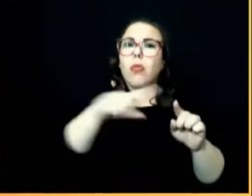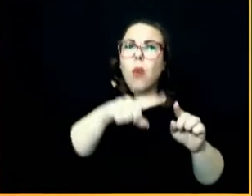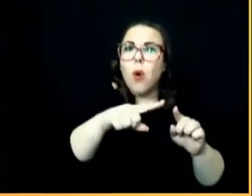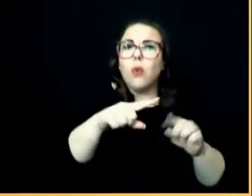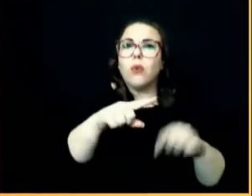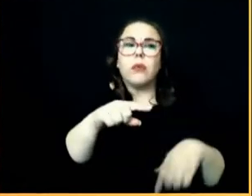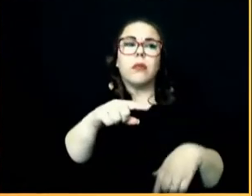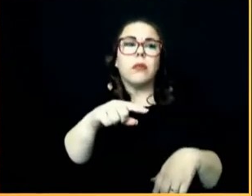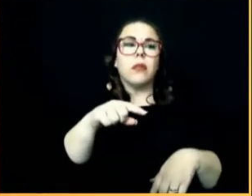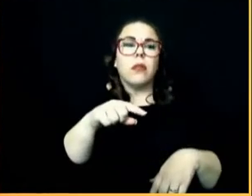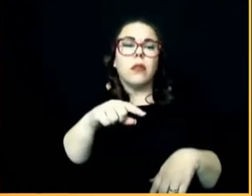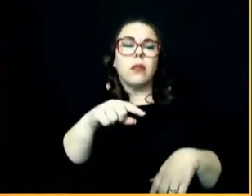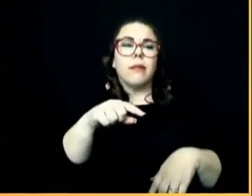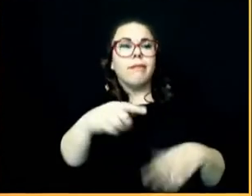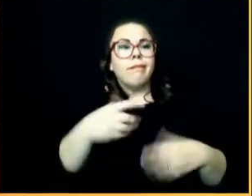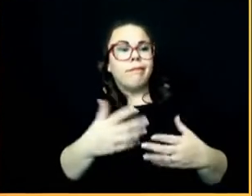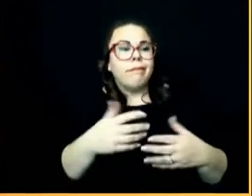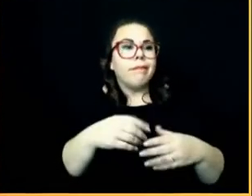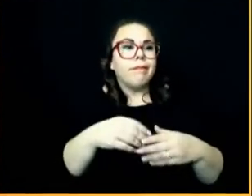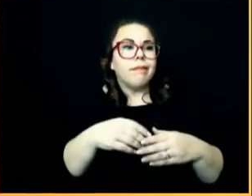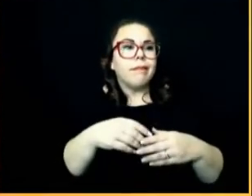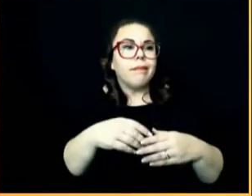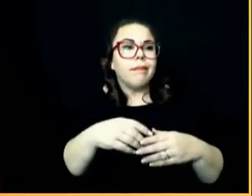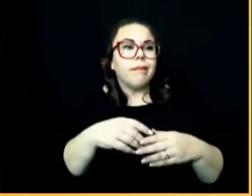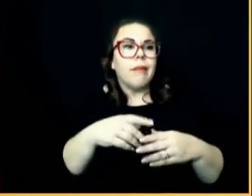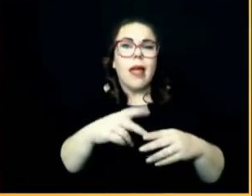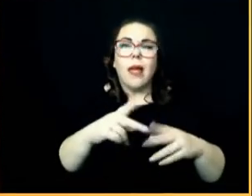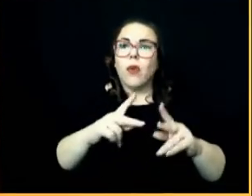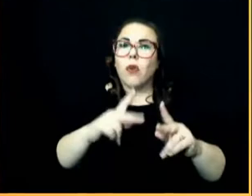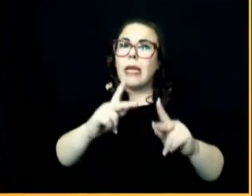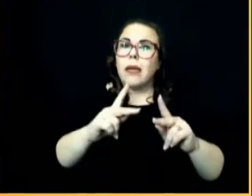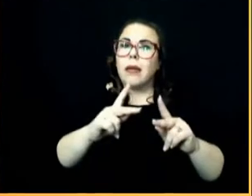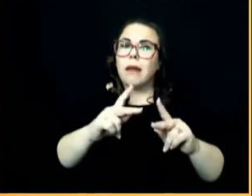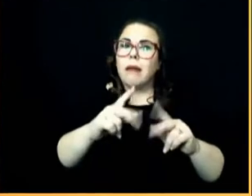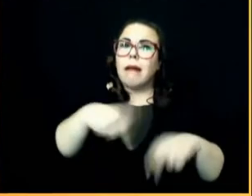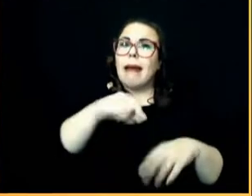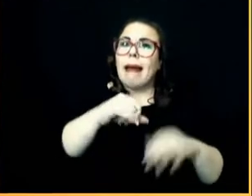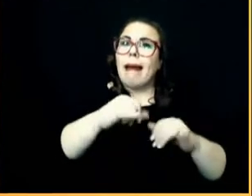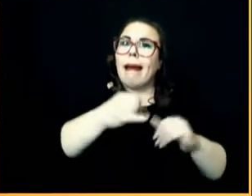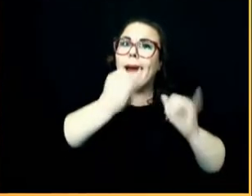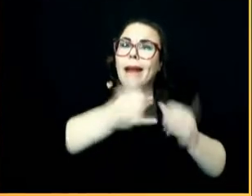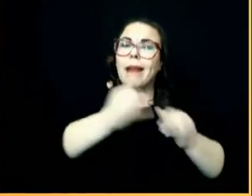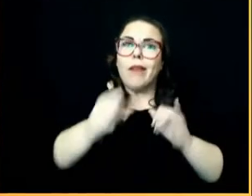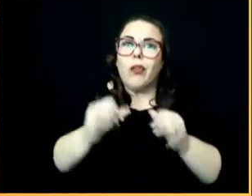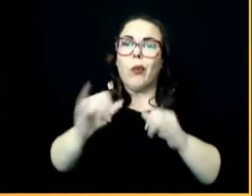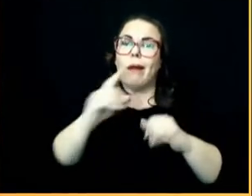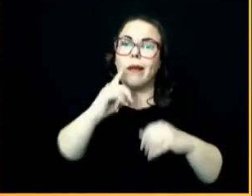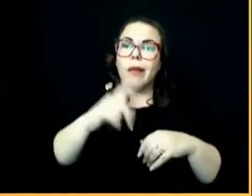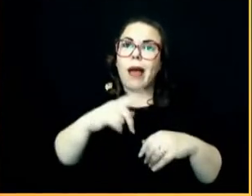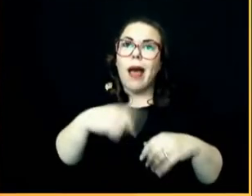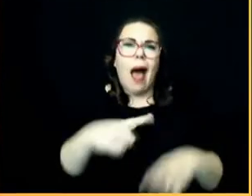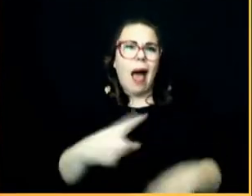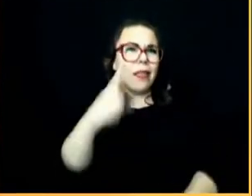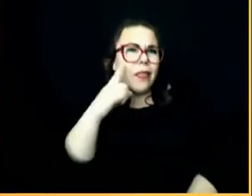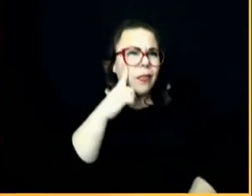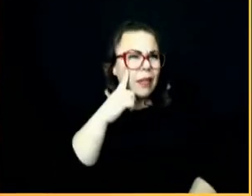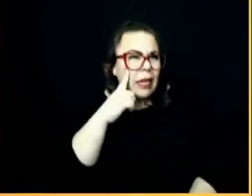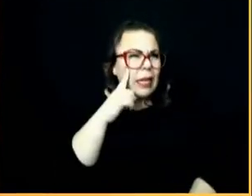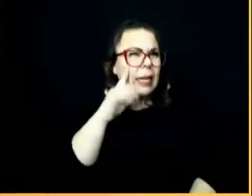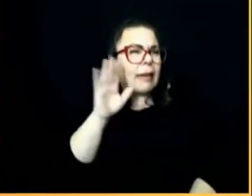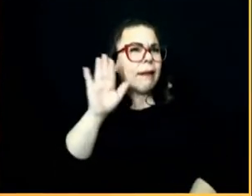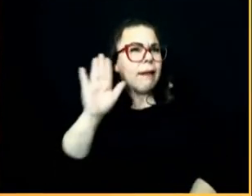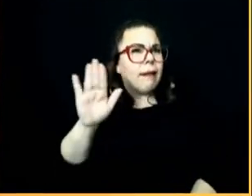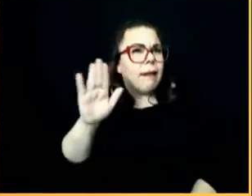electorate, even in places where Danica is? I think that her district is also purplish. I don't think that it's overwhelmingly